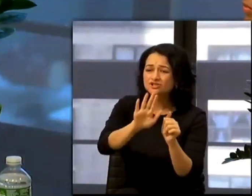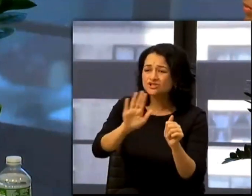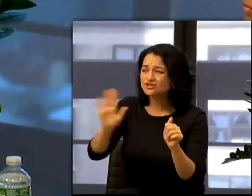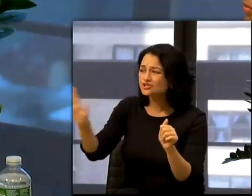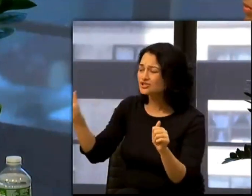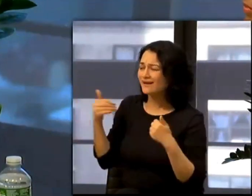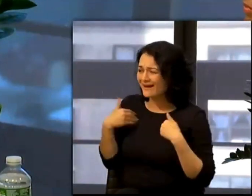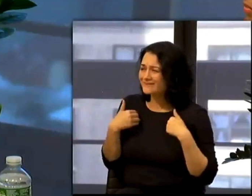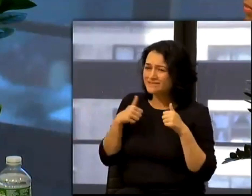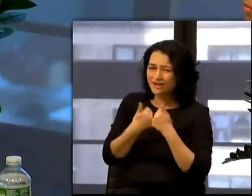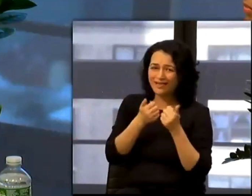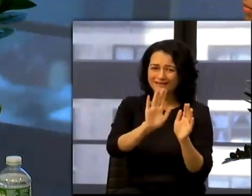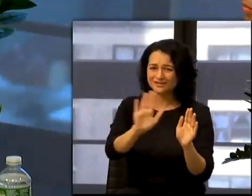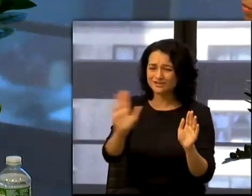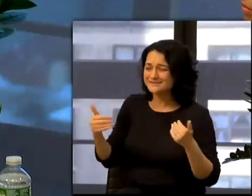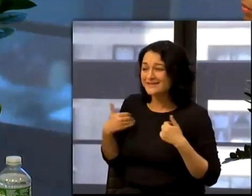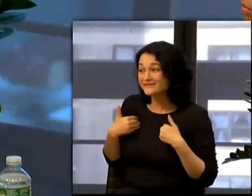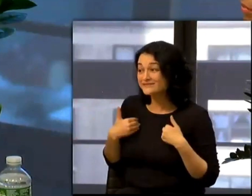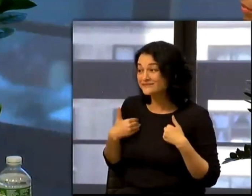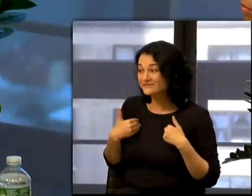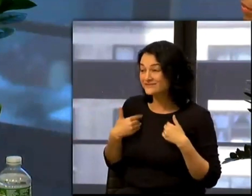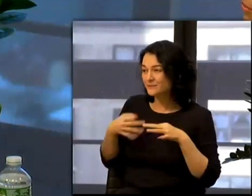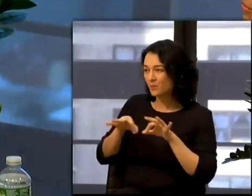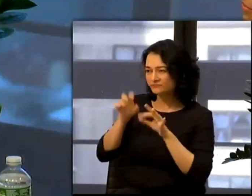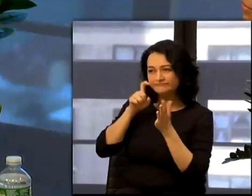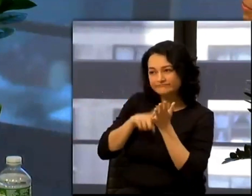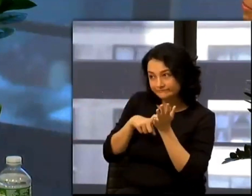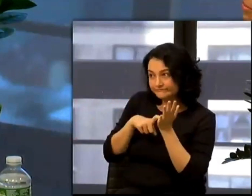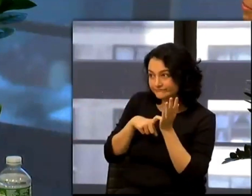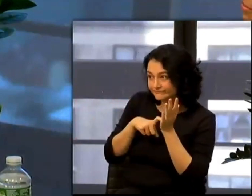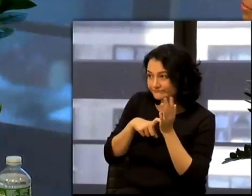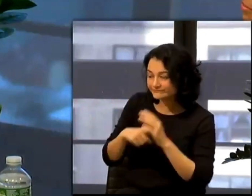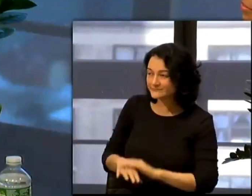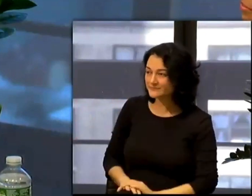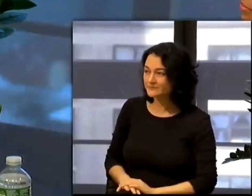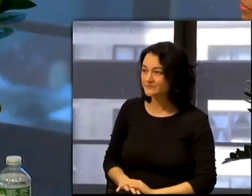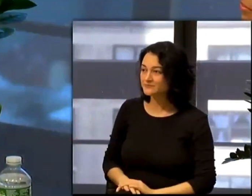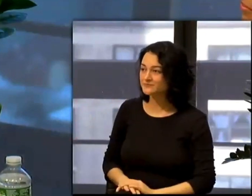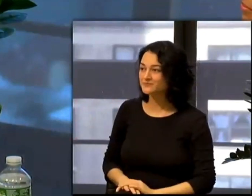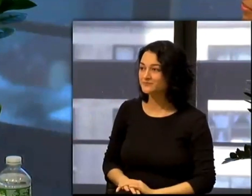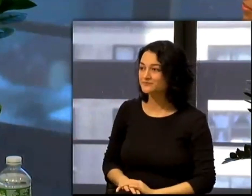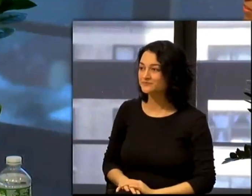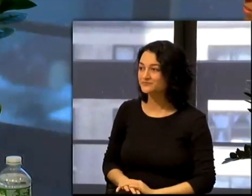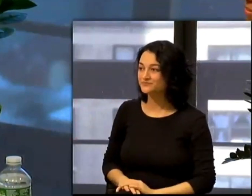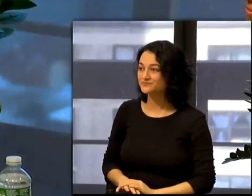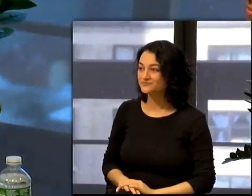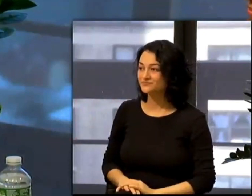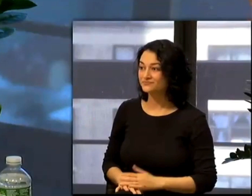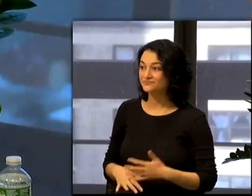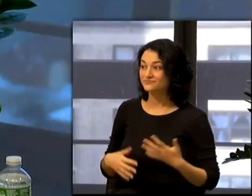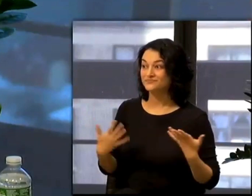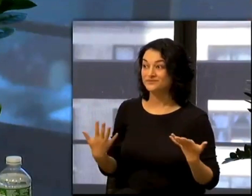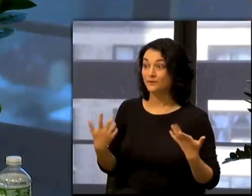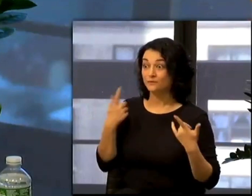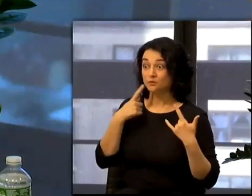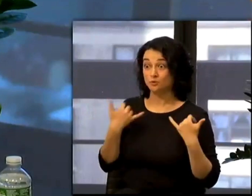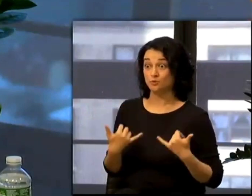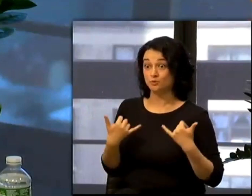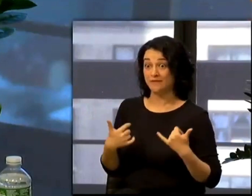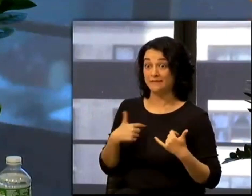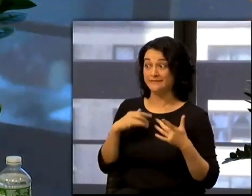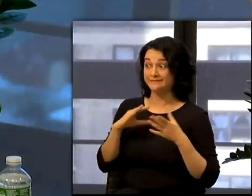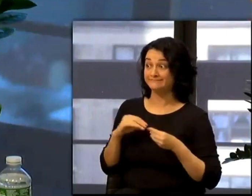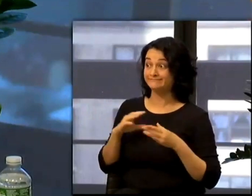In sort of preparing for today's session, it was actually hard to maybe just pick one example